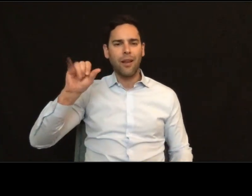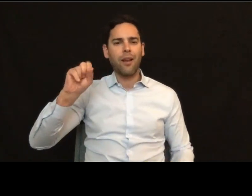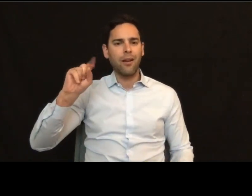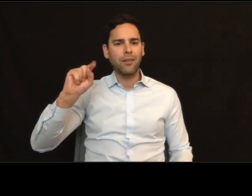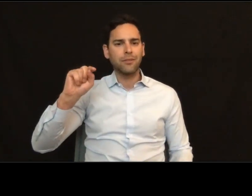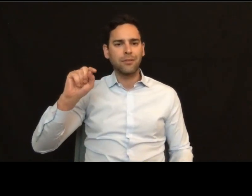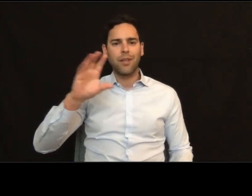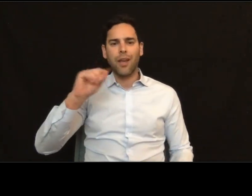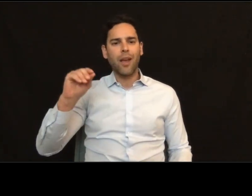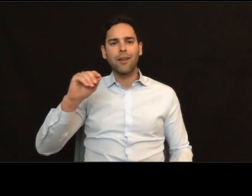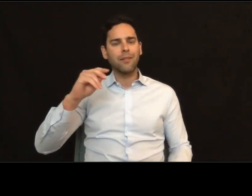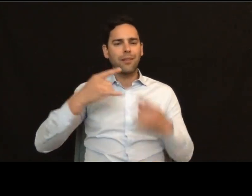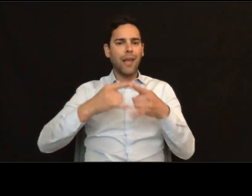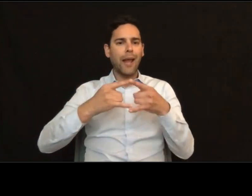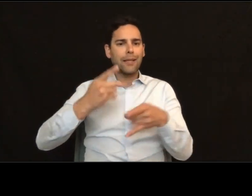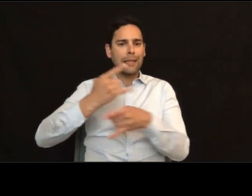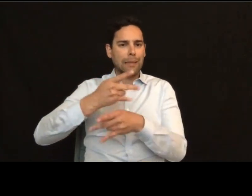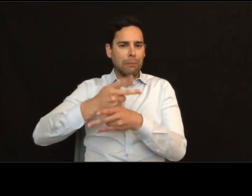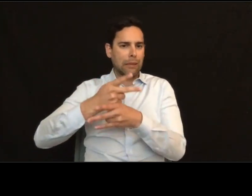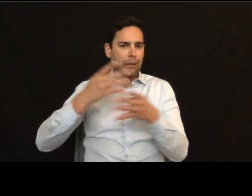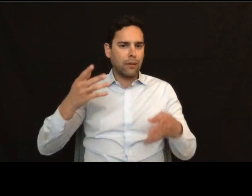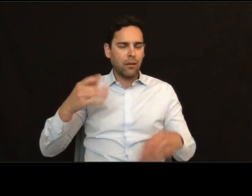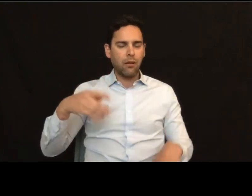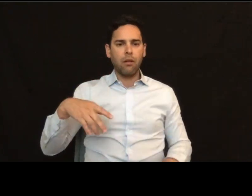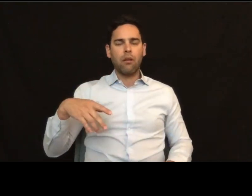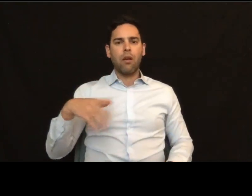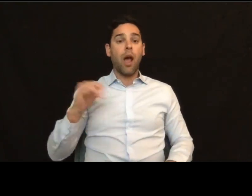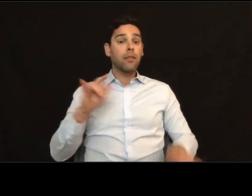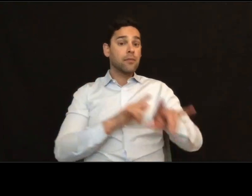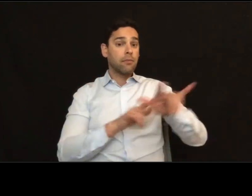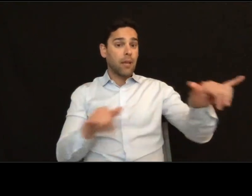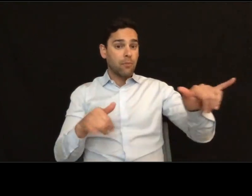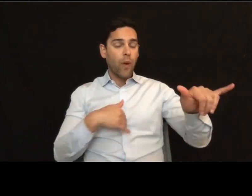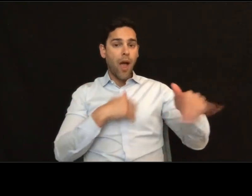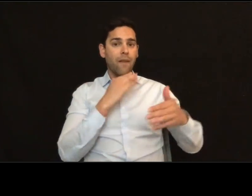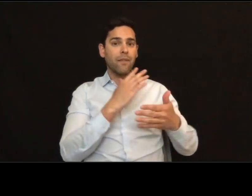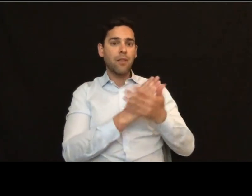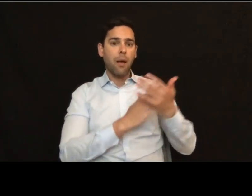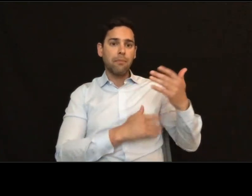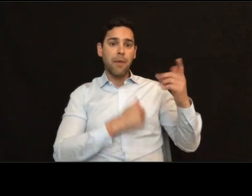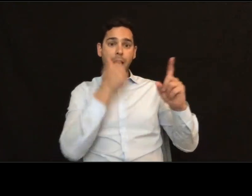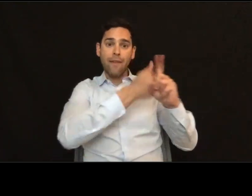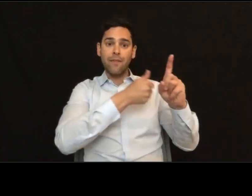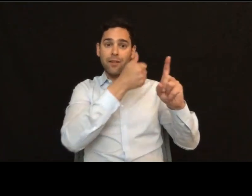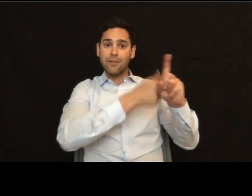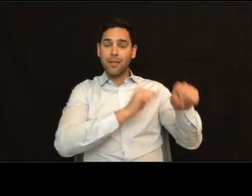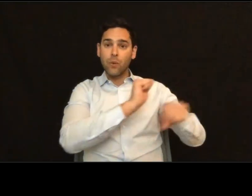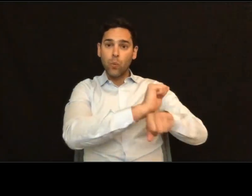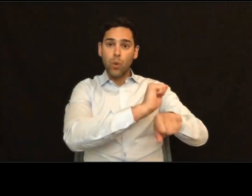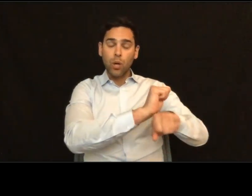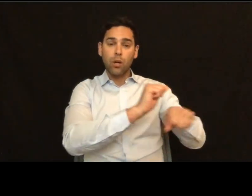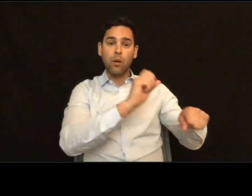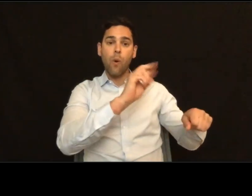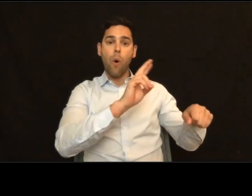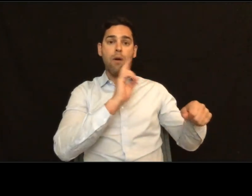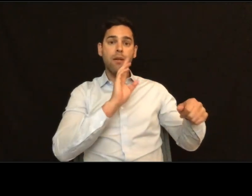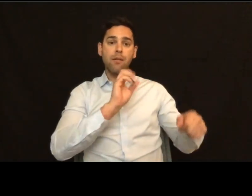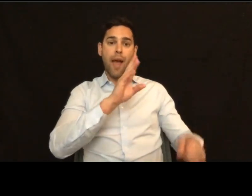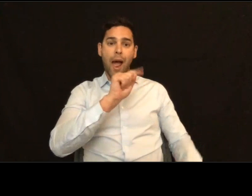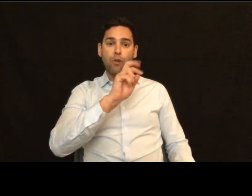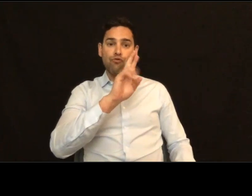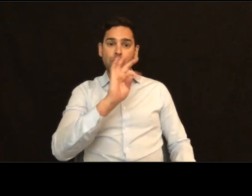have this work where we have organizational work or advocacy work and outreach work that's not considered